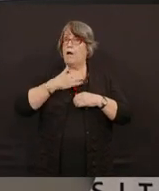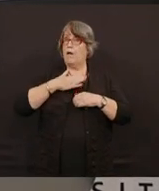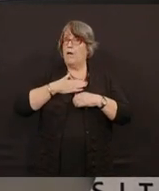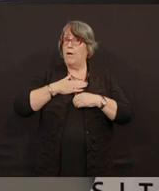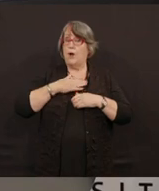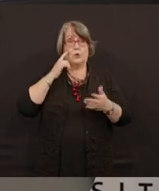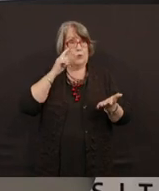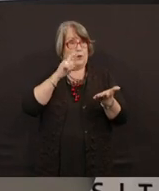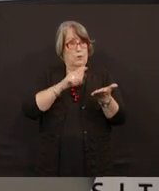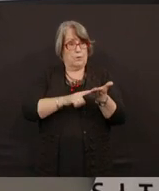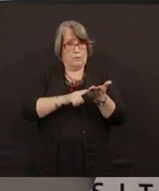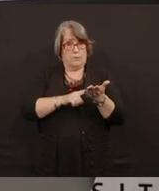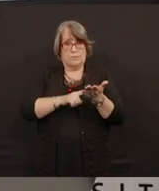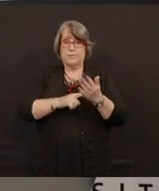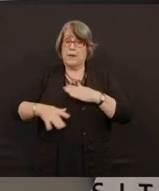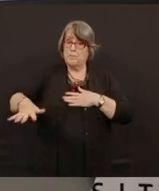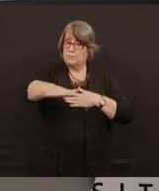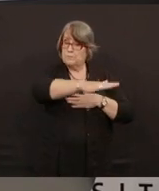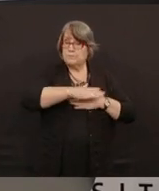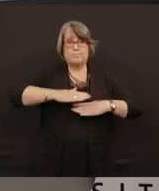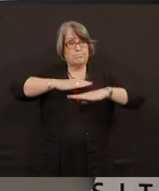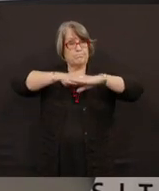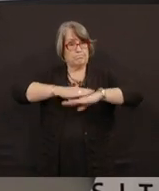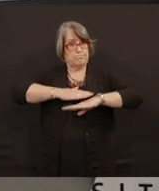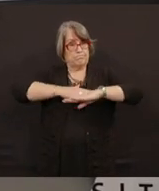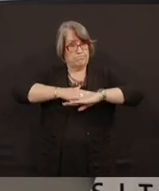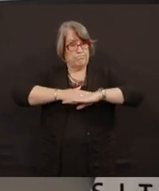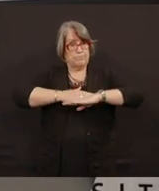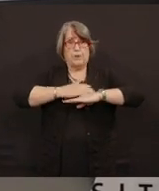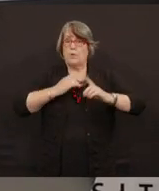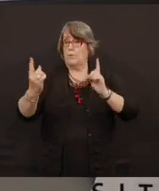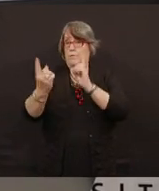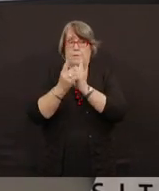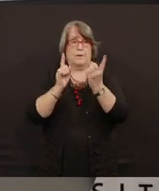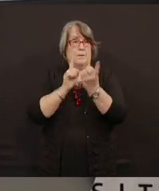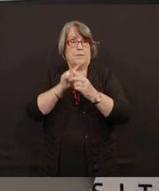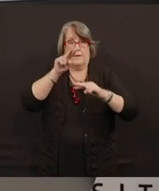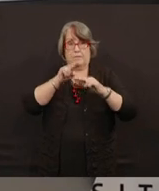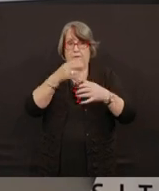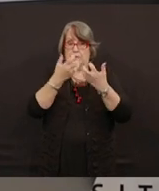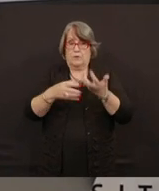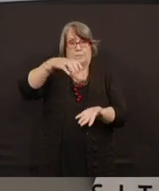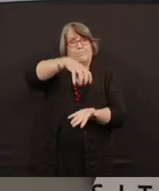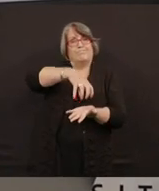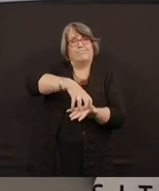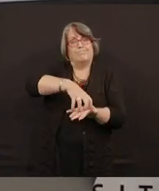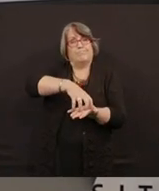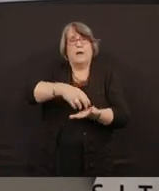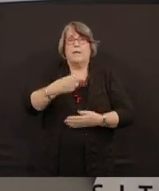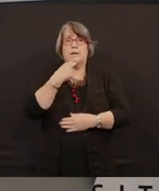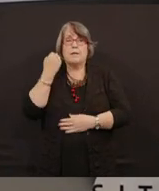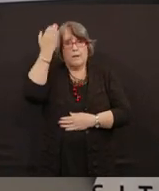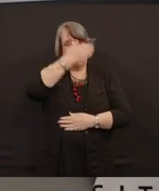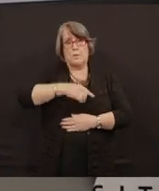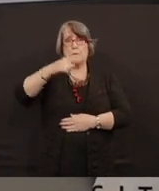by acknowledging the traditional owners of the land upon which Flinders is based, the Kaurna people,